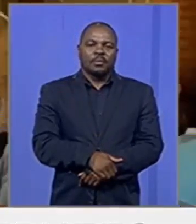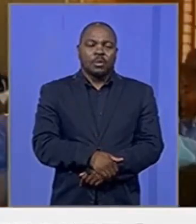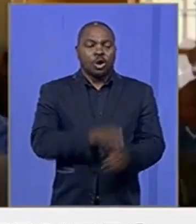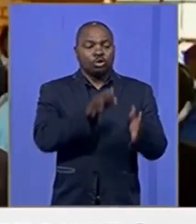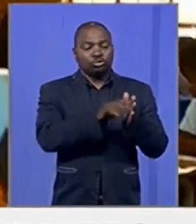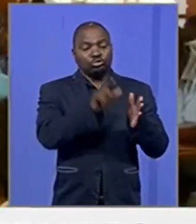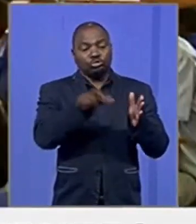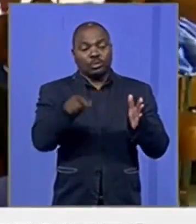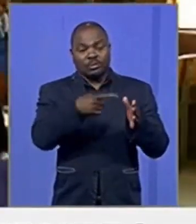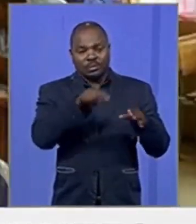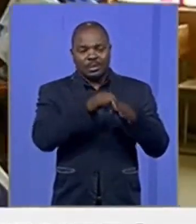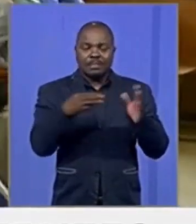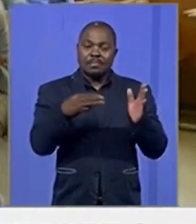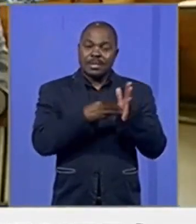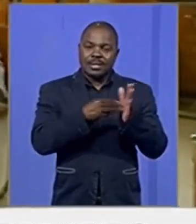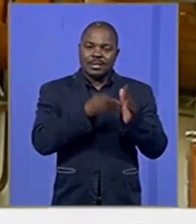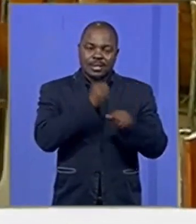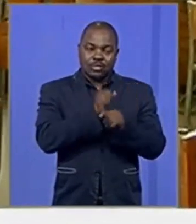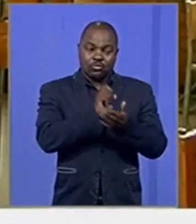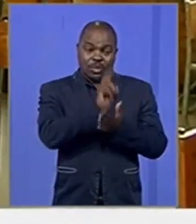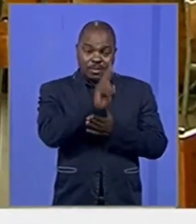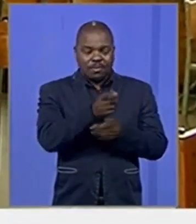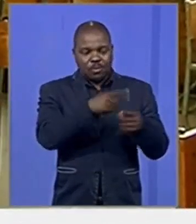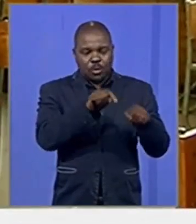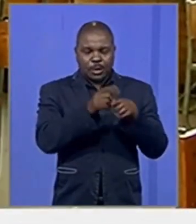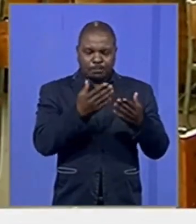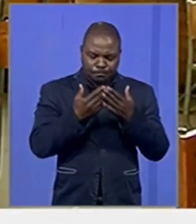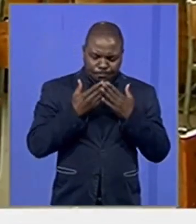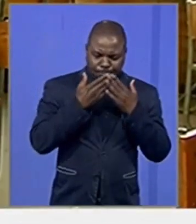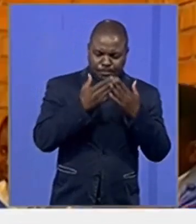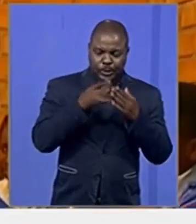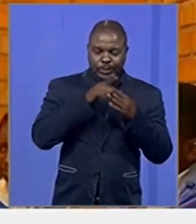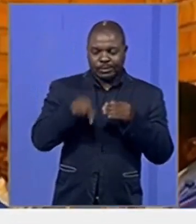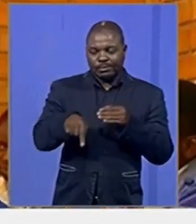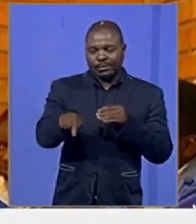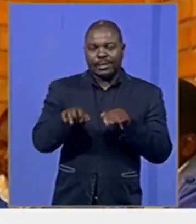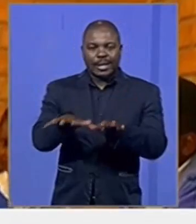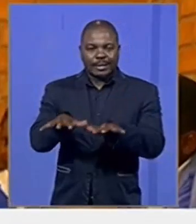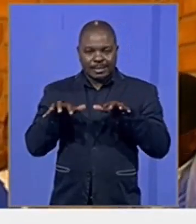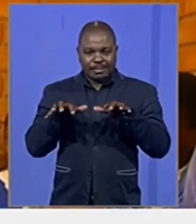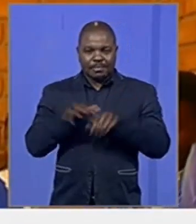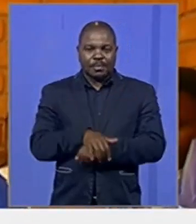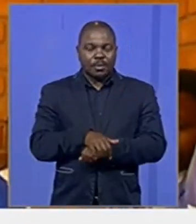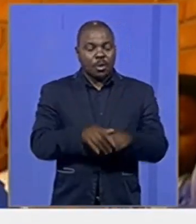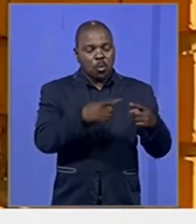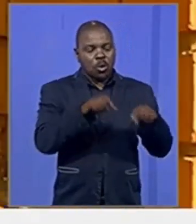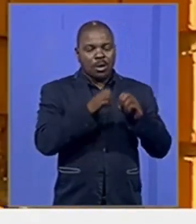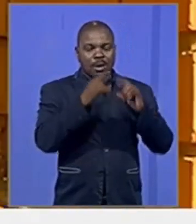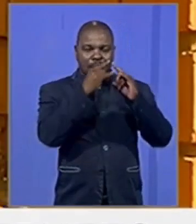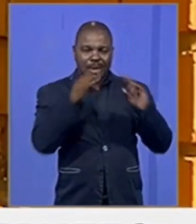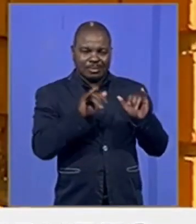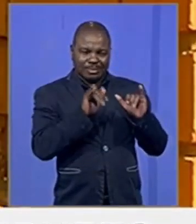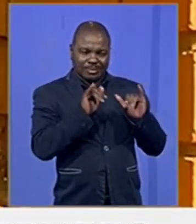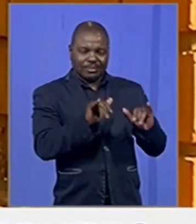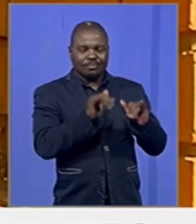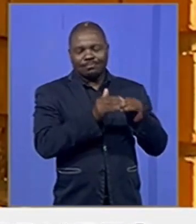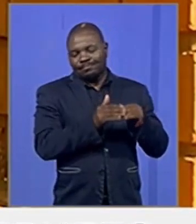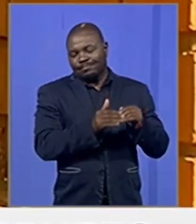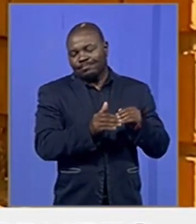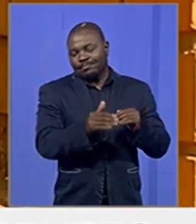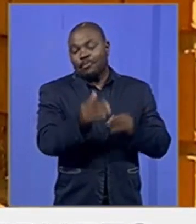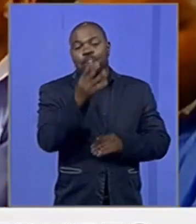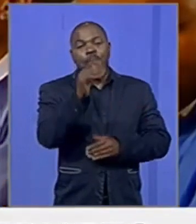Barutwana ba mophato wa marematlou ba samagane le go ithutela ditlhatlhobo ba tlile go nna kwa kampeng lobaka la dikgwedi